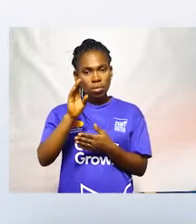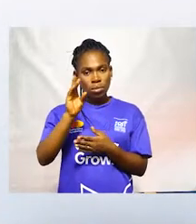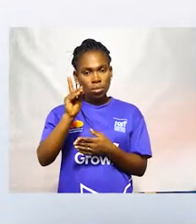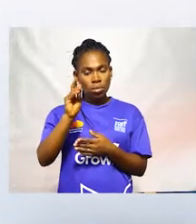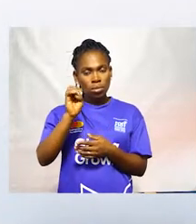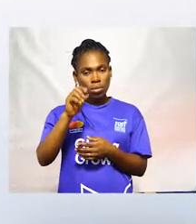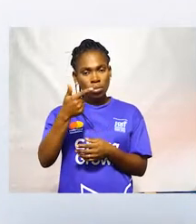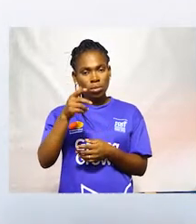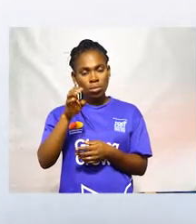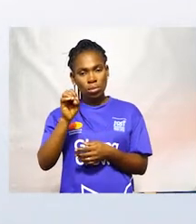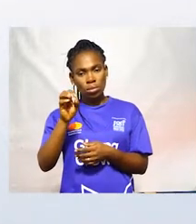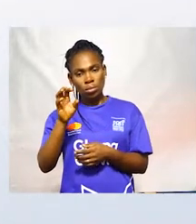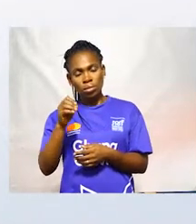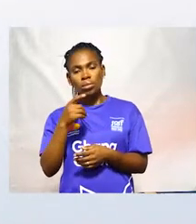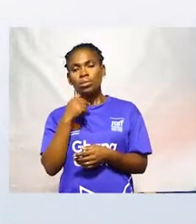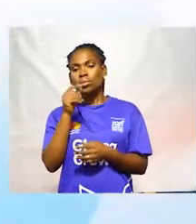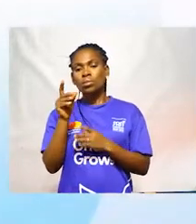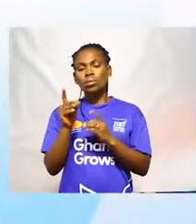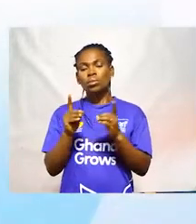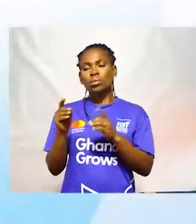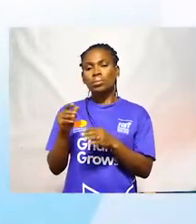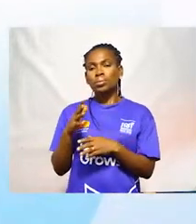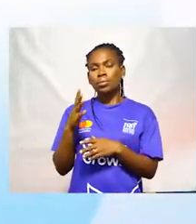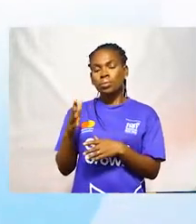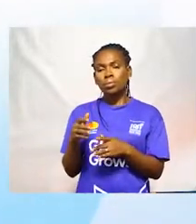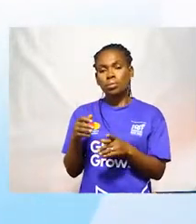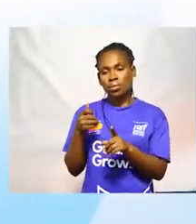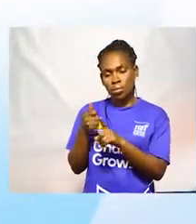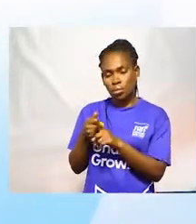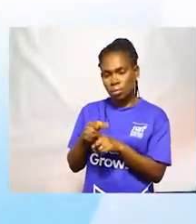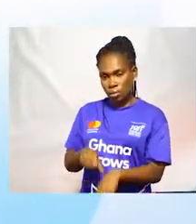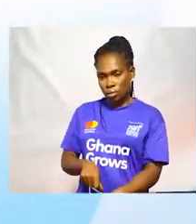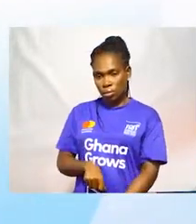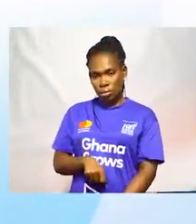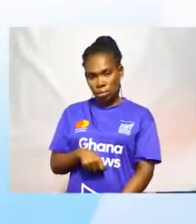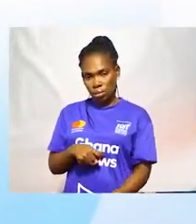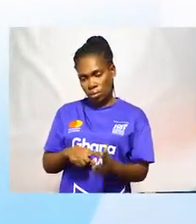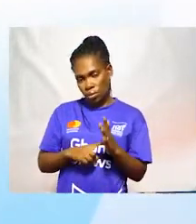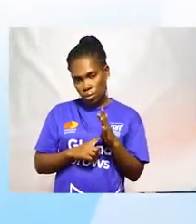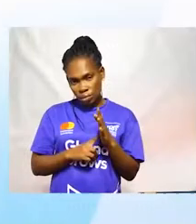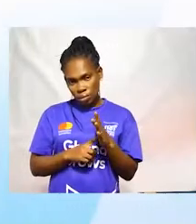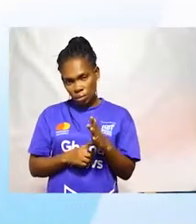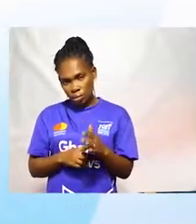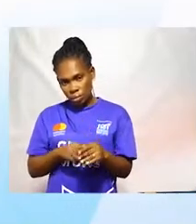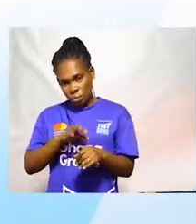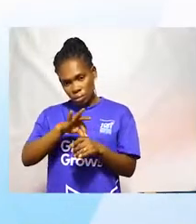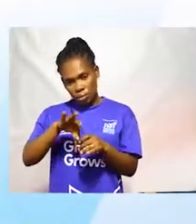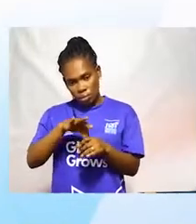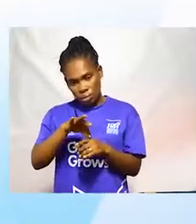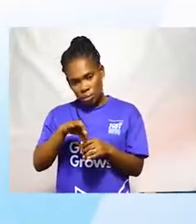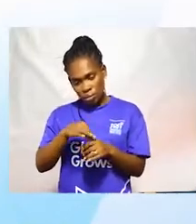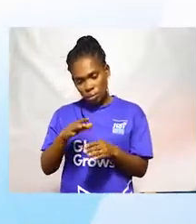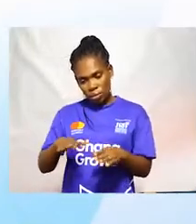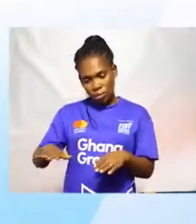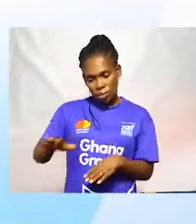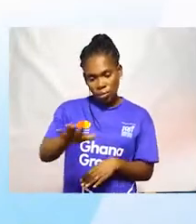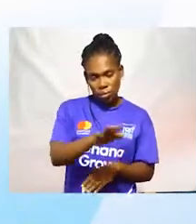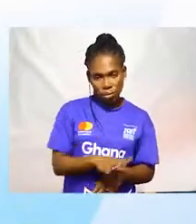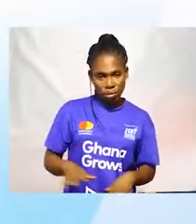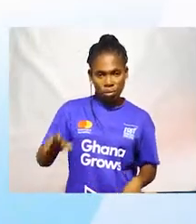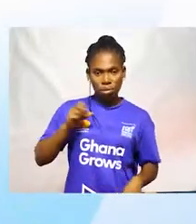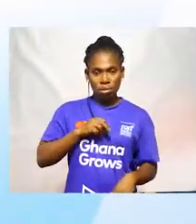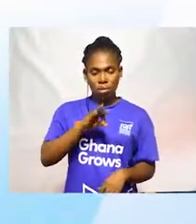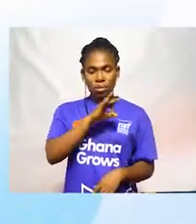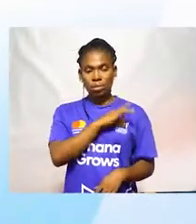doing the usual big five, but was proudly showcasing her teas at the desk with her staff.